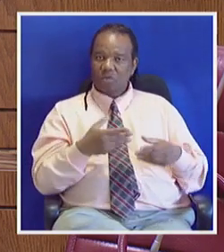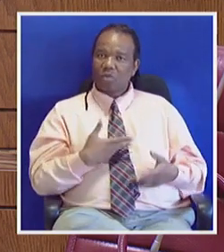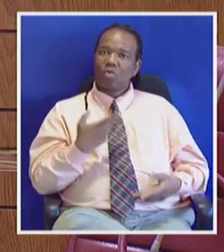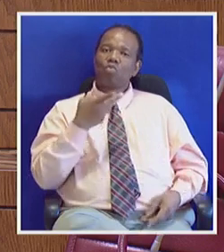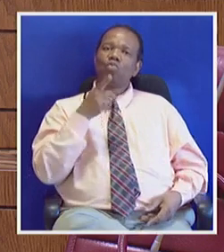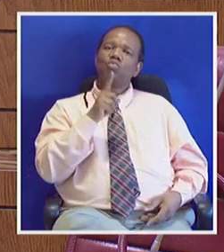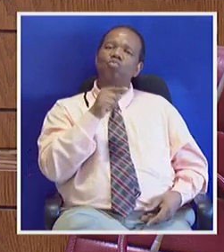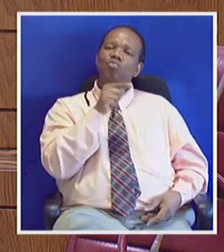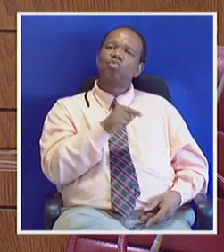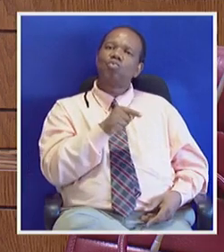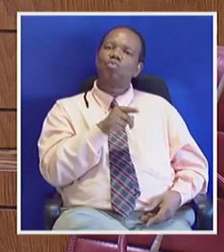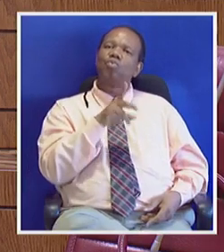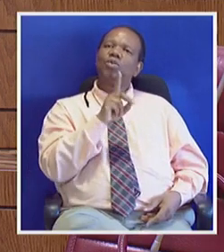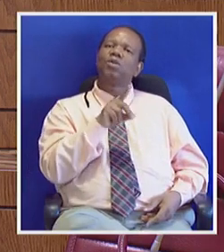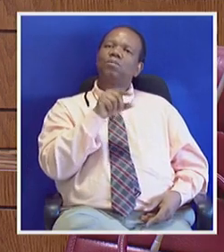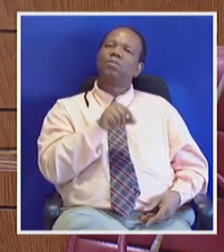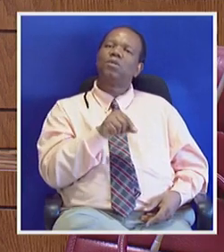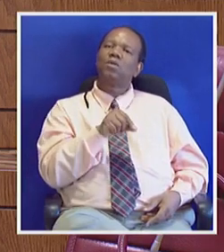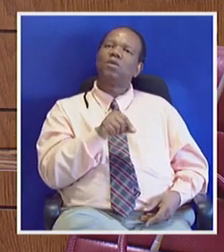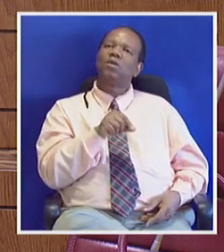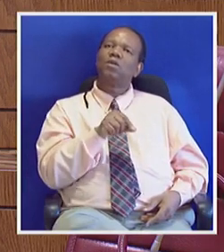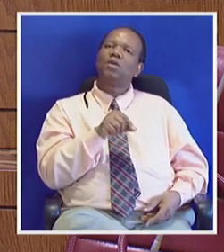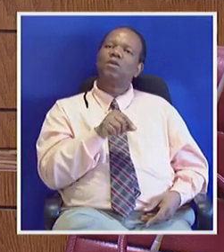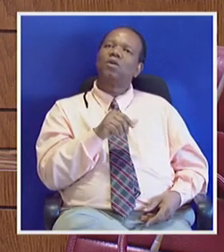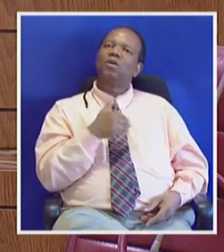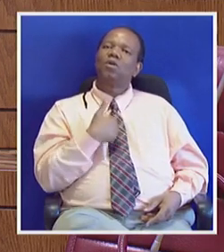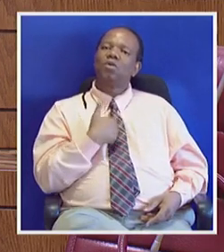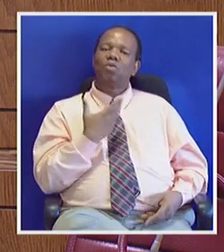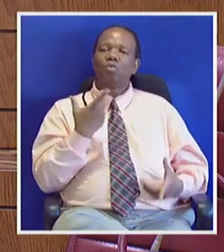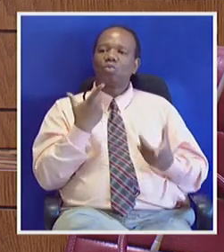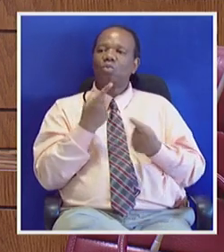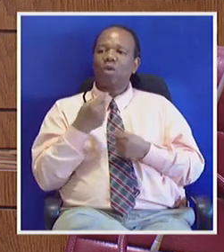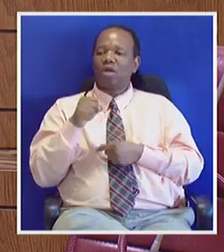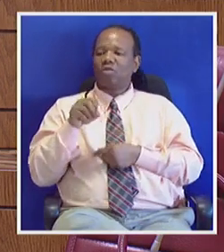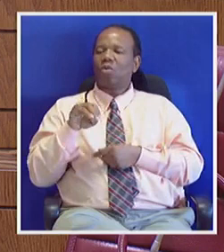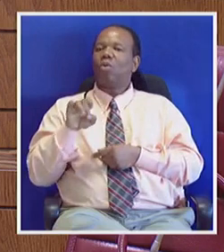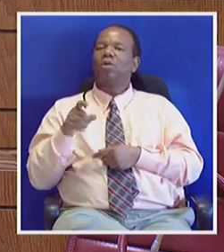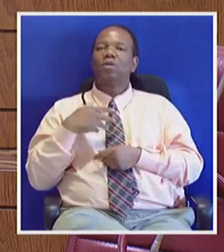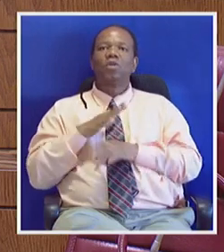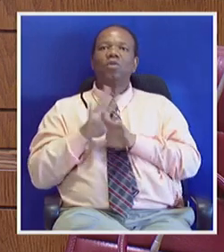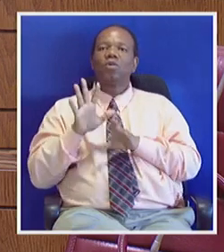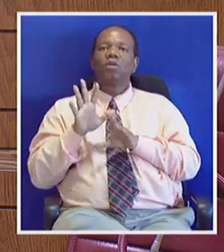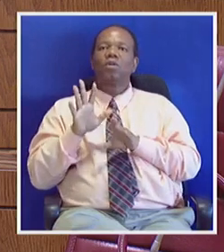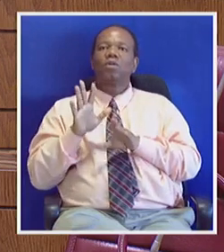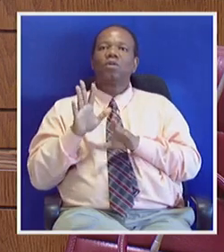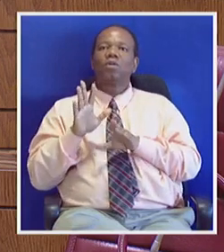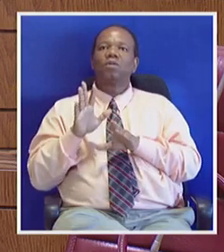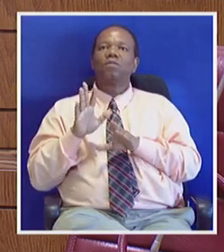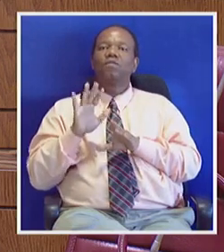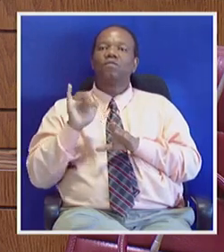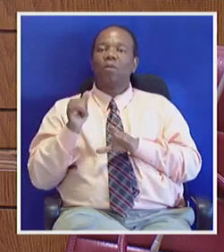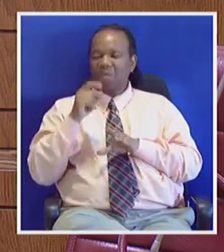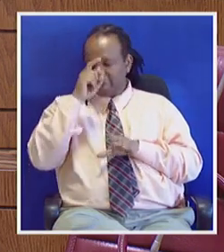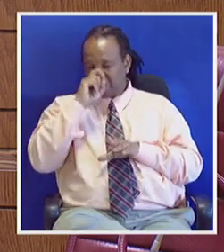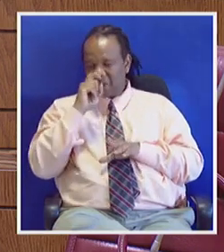DP, doing to ensure that our state-owned enterprises are freed from the greed and